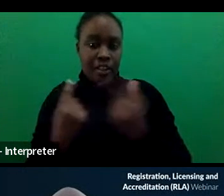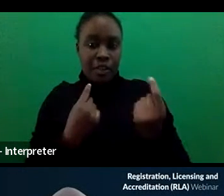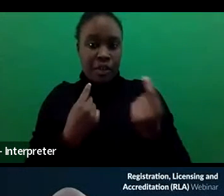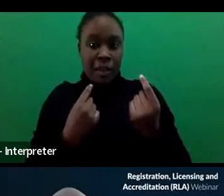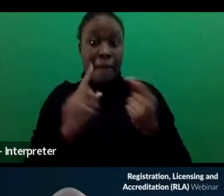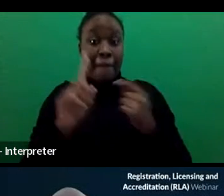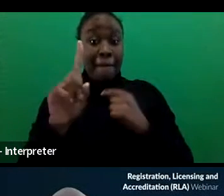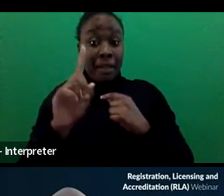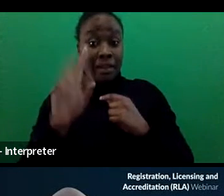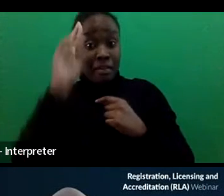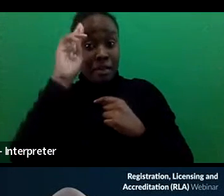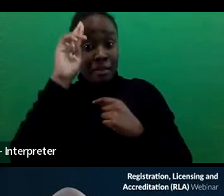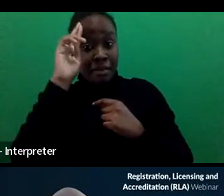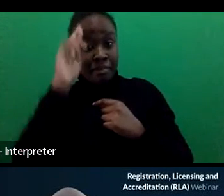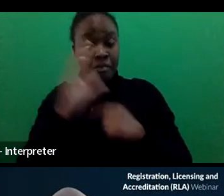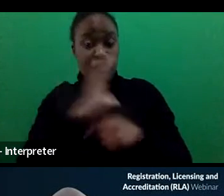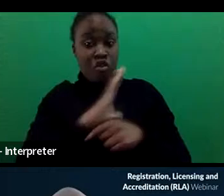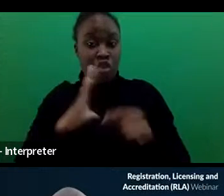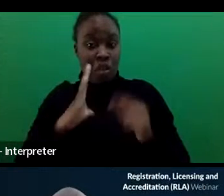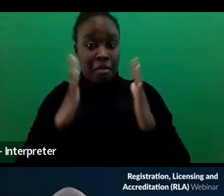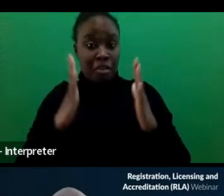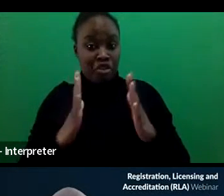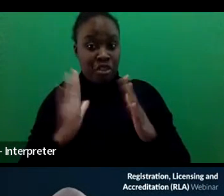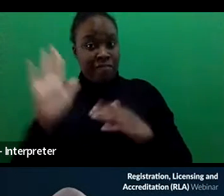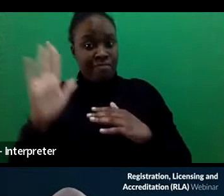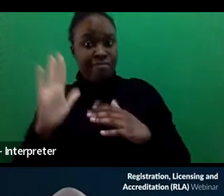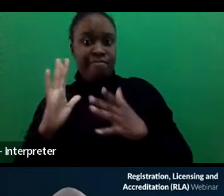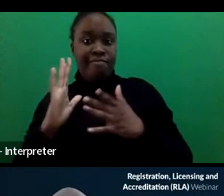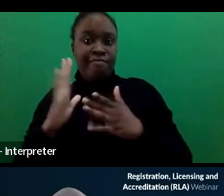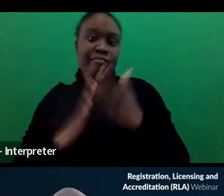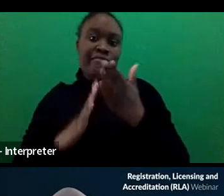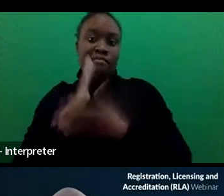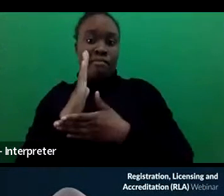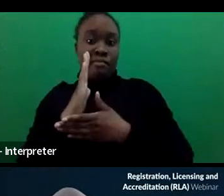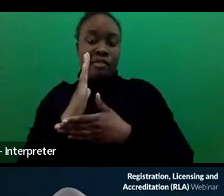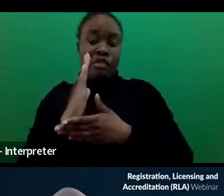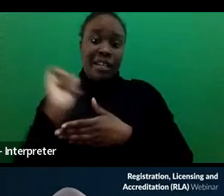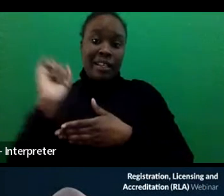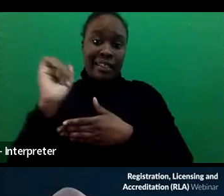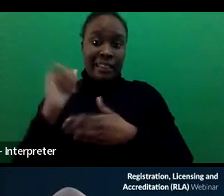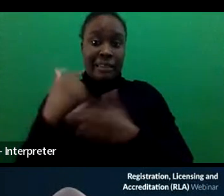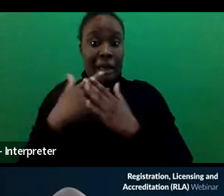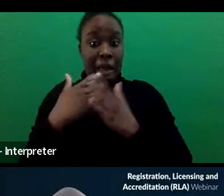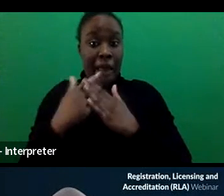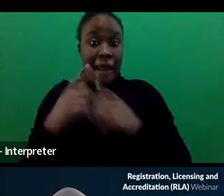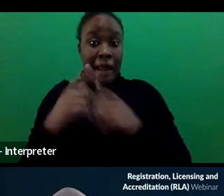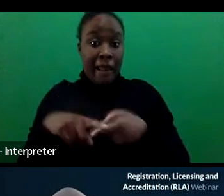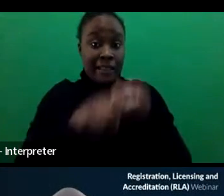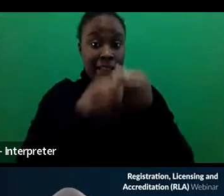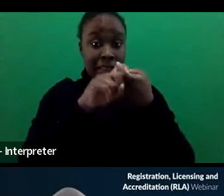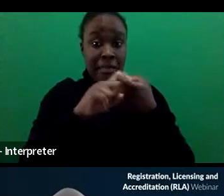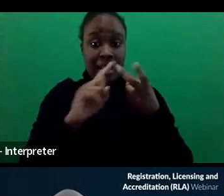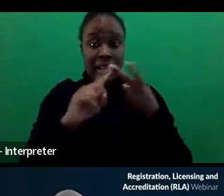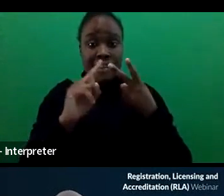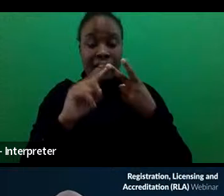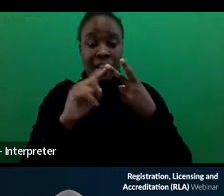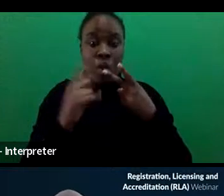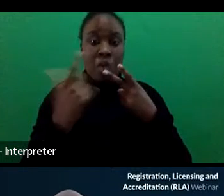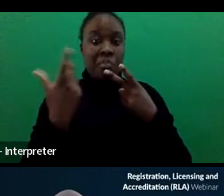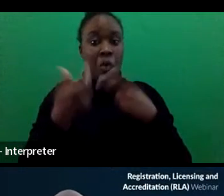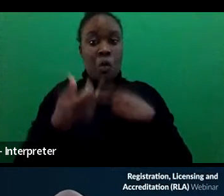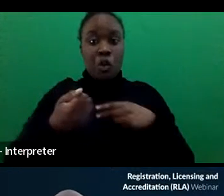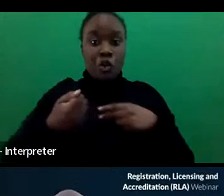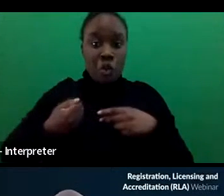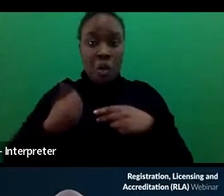the commissioner has the discretion as well to suspend, withdraw, cancel, depending